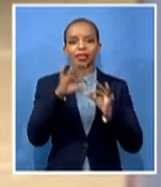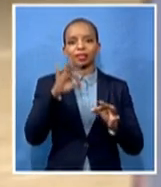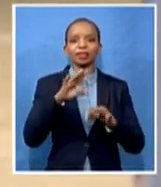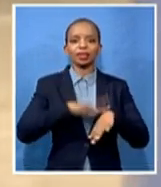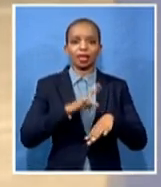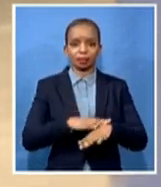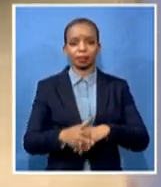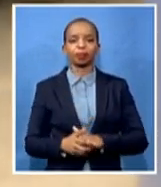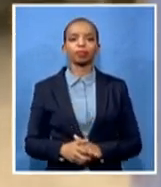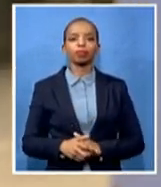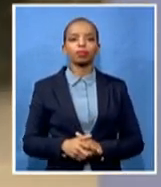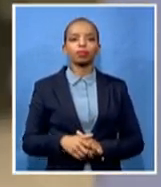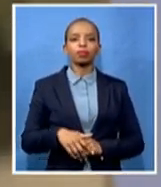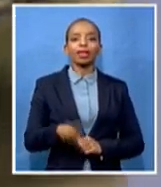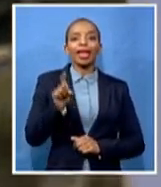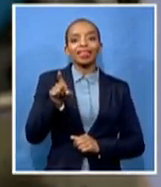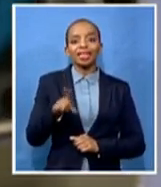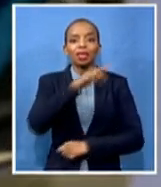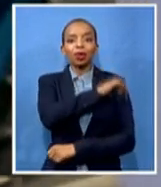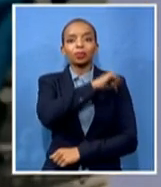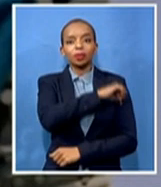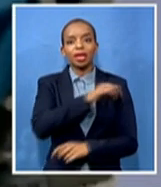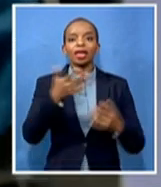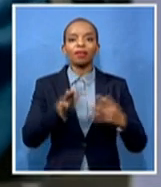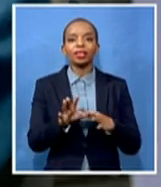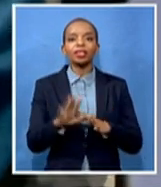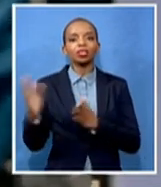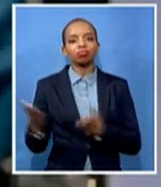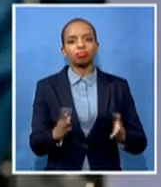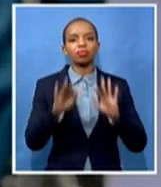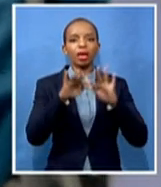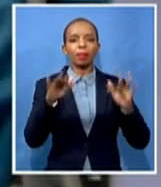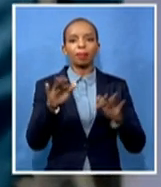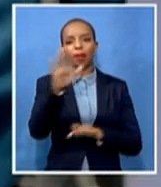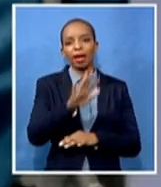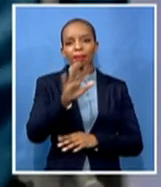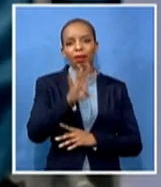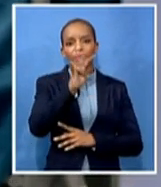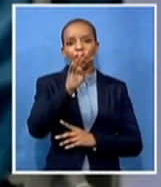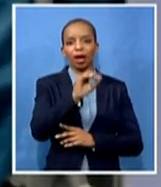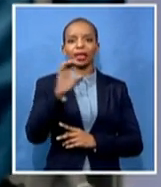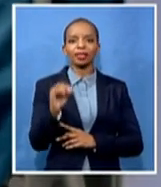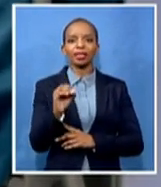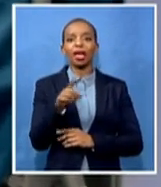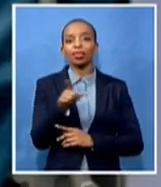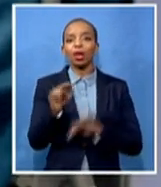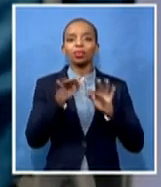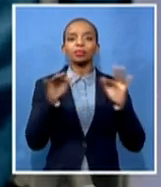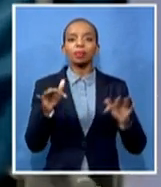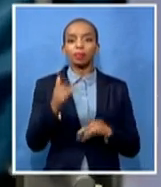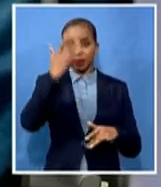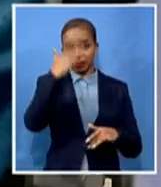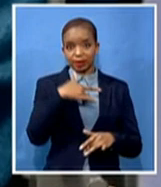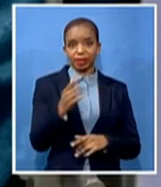about 400 patients presenting with symptoms of COVID-19 since the start of the outbreak of the global pandemic.